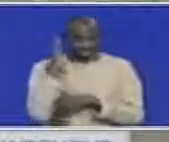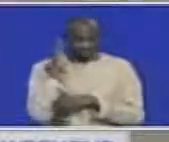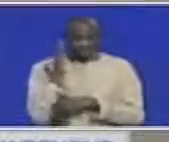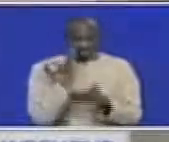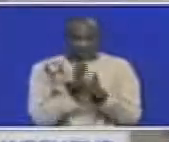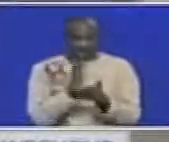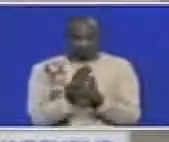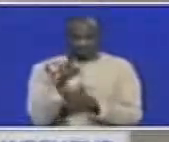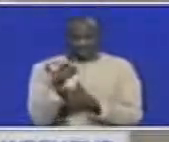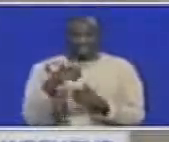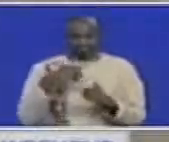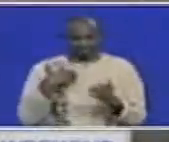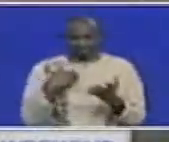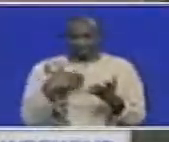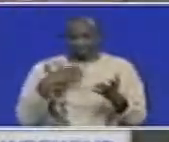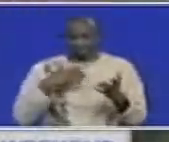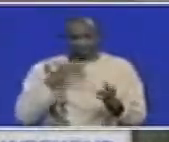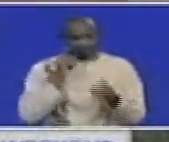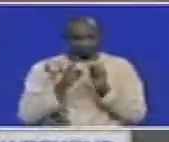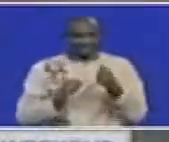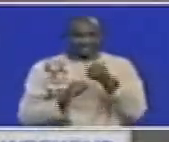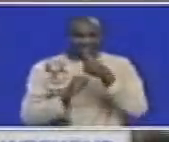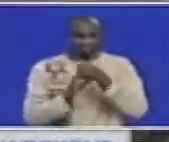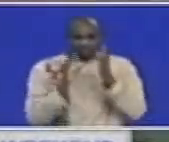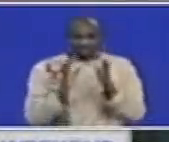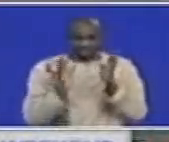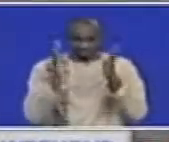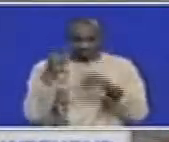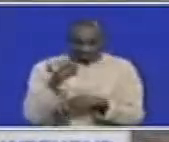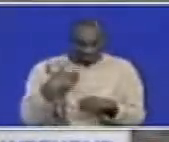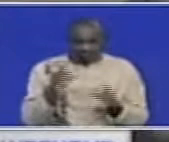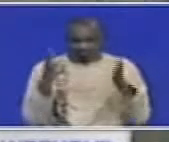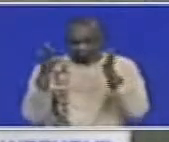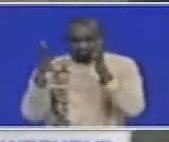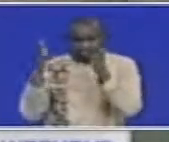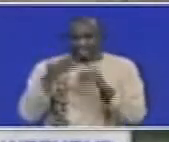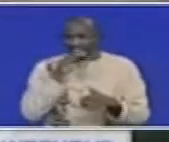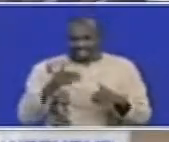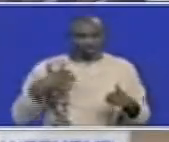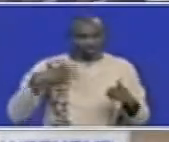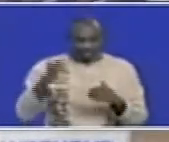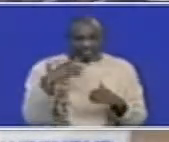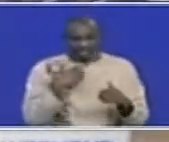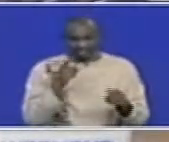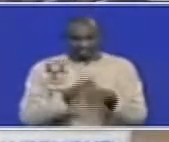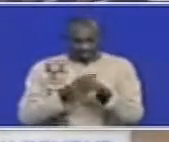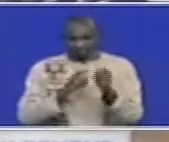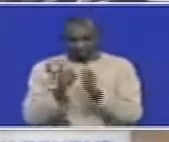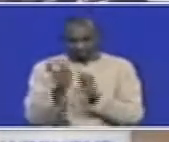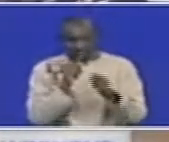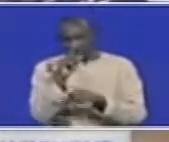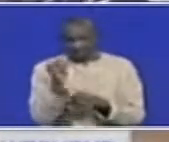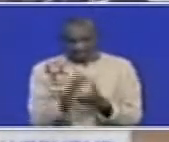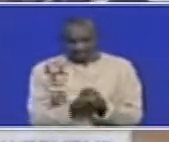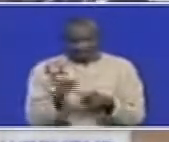route as hundreds of athletics supporters lined up the marathon, not only to cheer their sons and daughters take on each other, but also